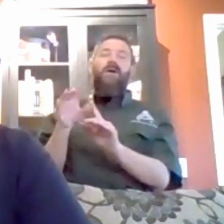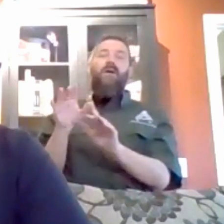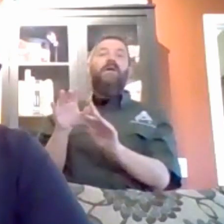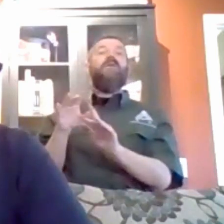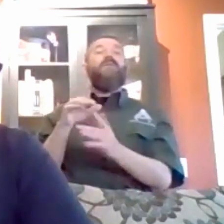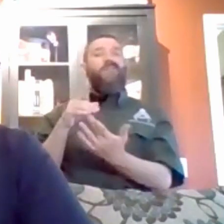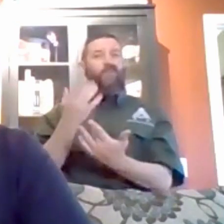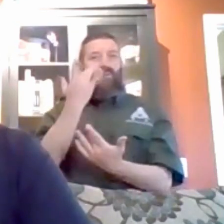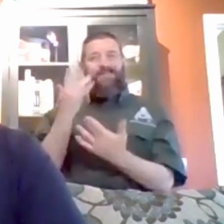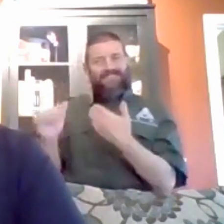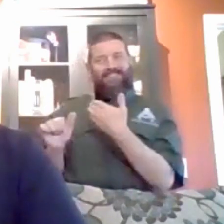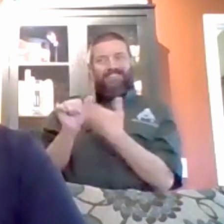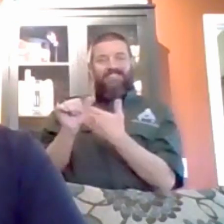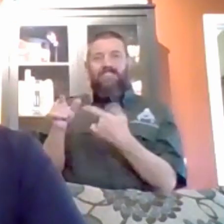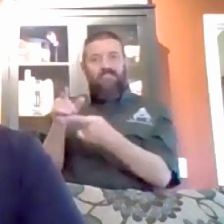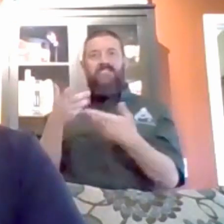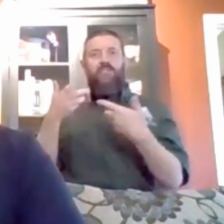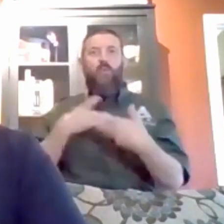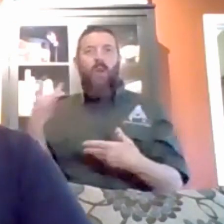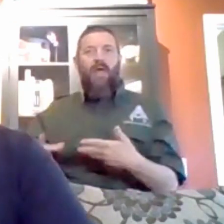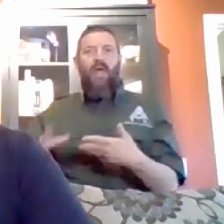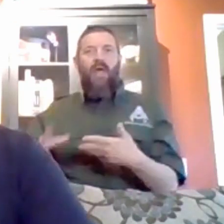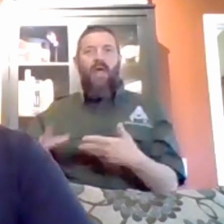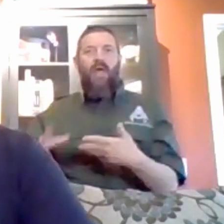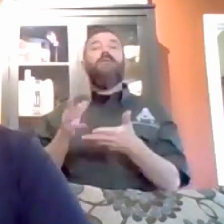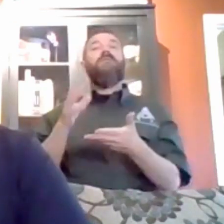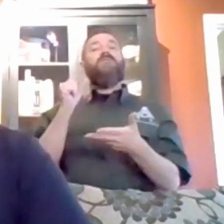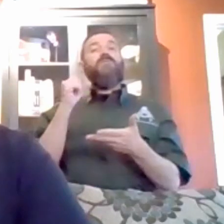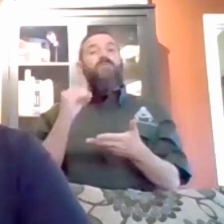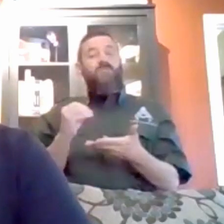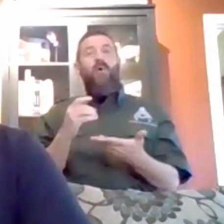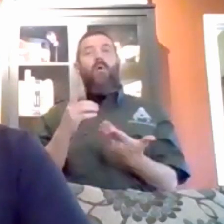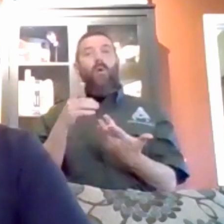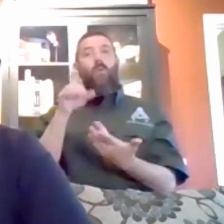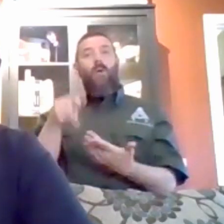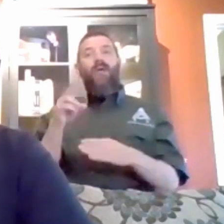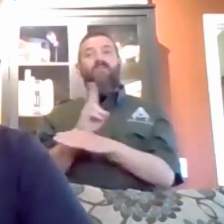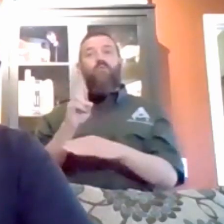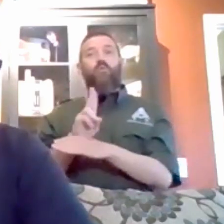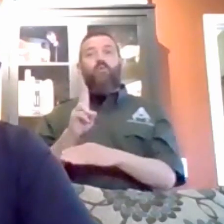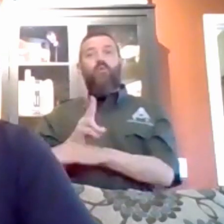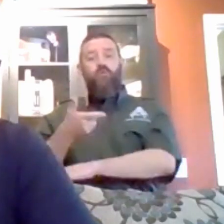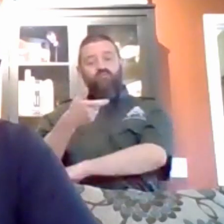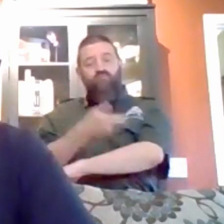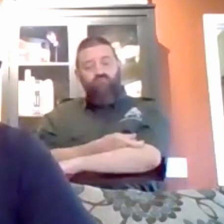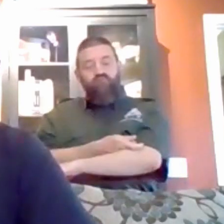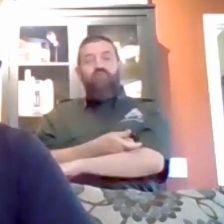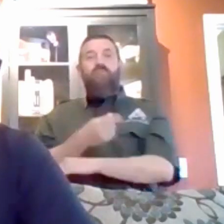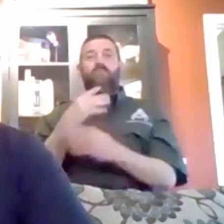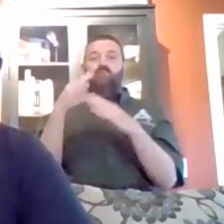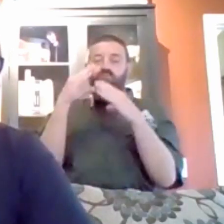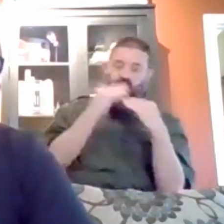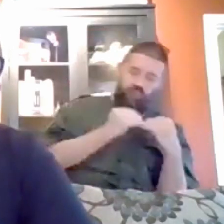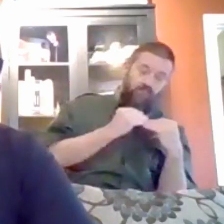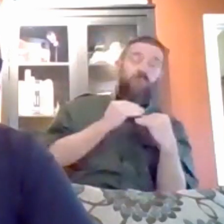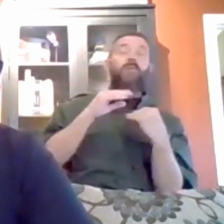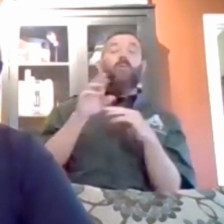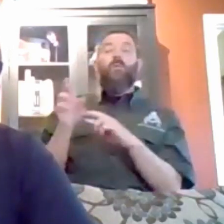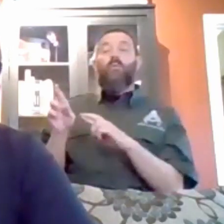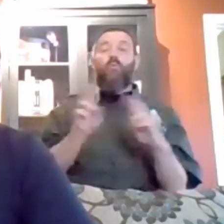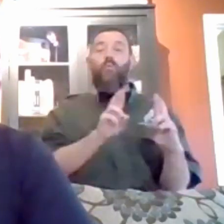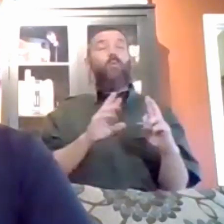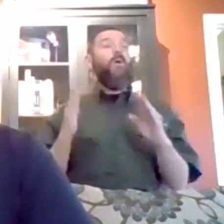yearly medical and we're going to knock them out anyway, or there's something going on that we have to sedate them for in order to examine